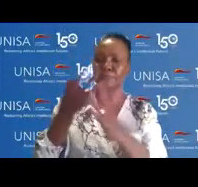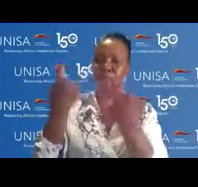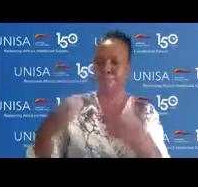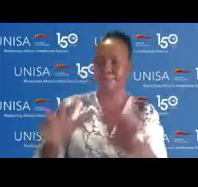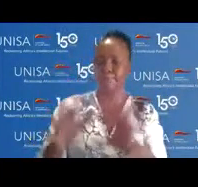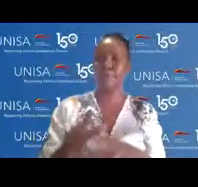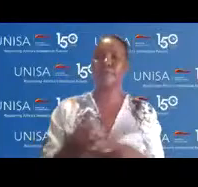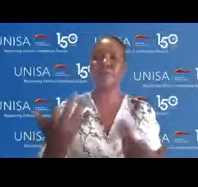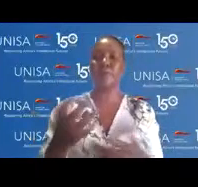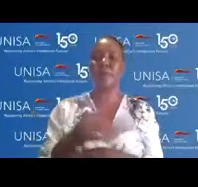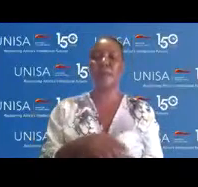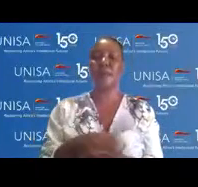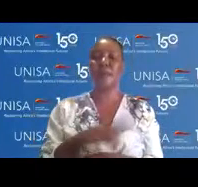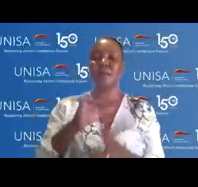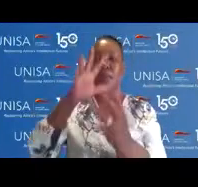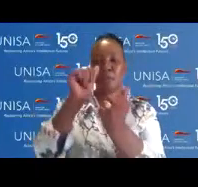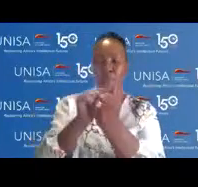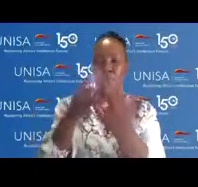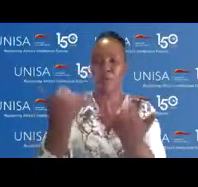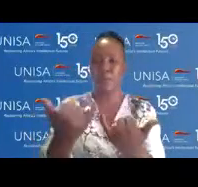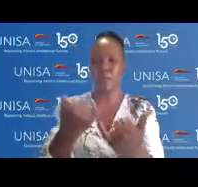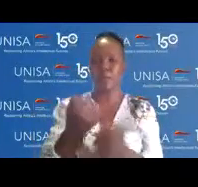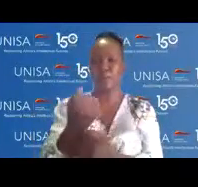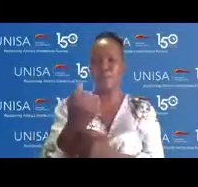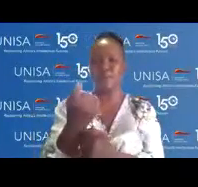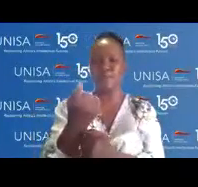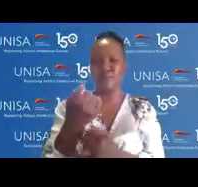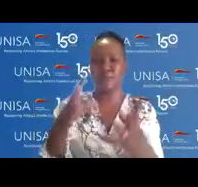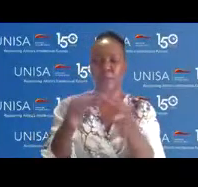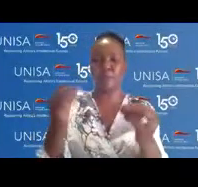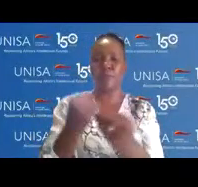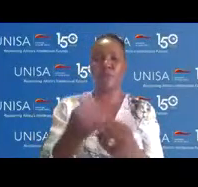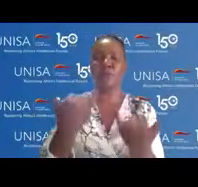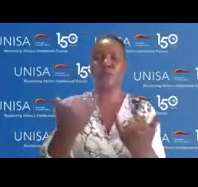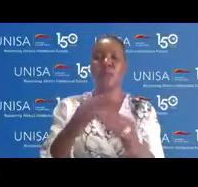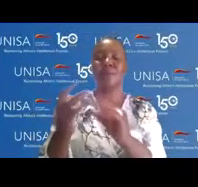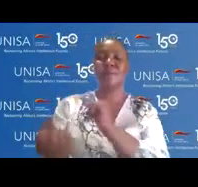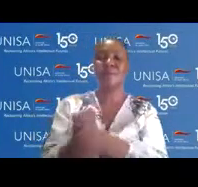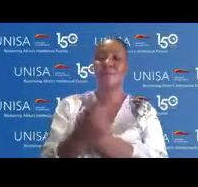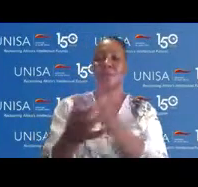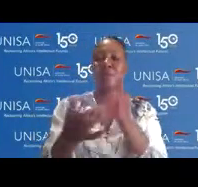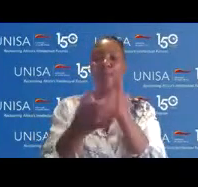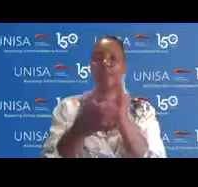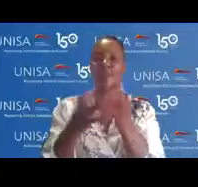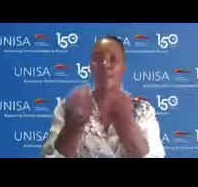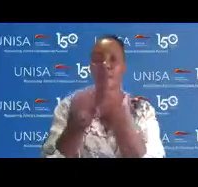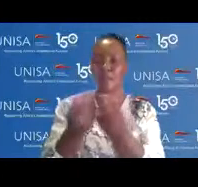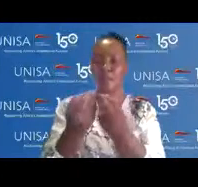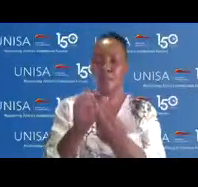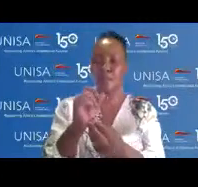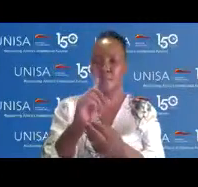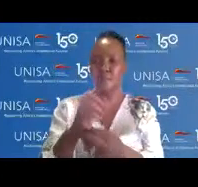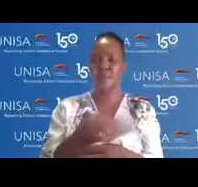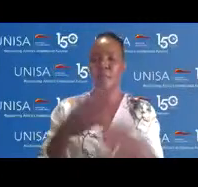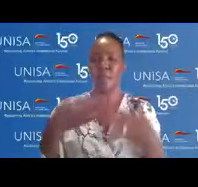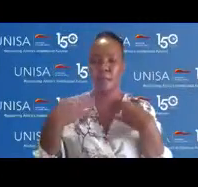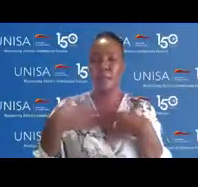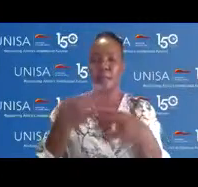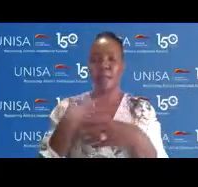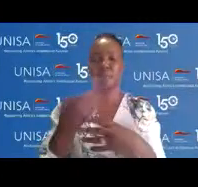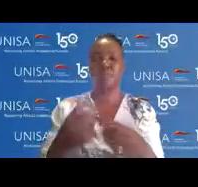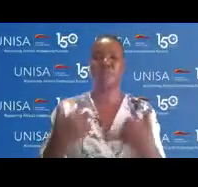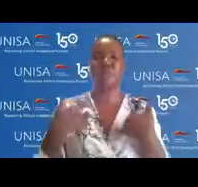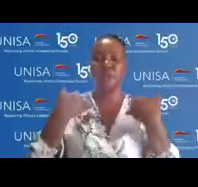to wrap up, guys, because we're almost done for today's session, the technical stuff, I'm glad you guys have enjoyed it so much. I see quite a